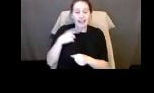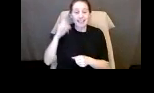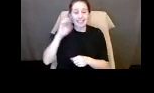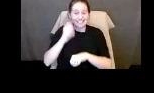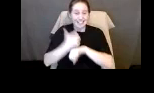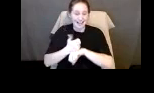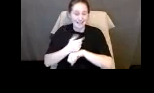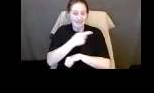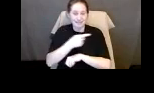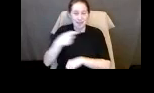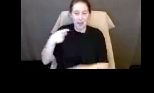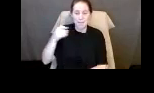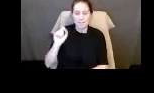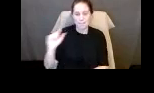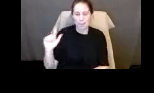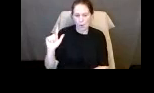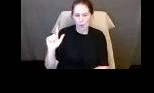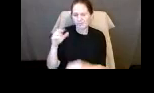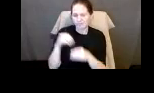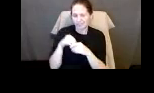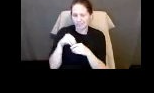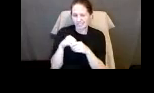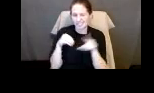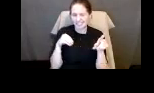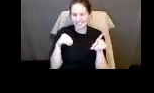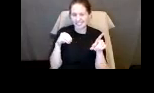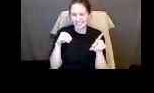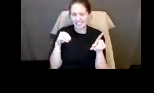this poll within,